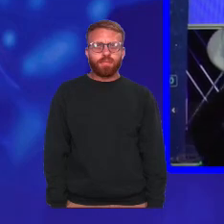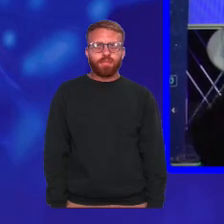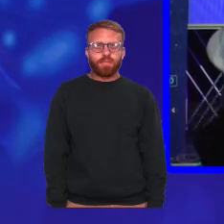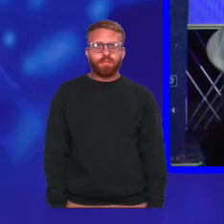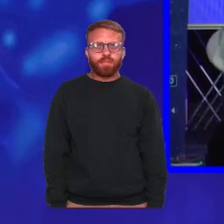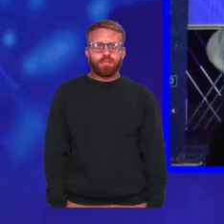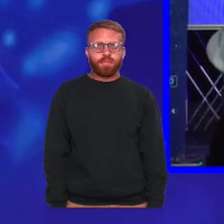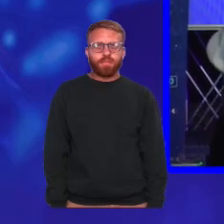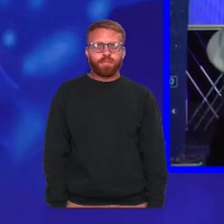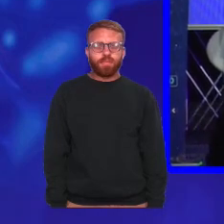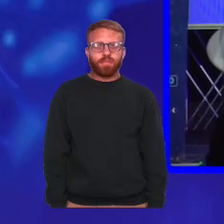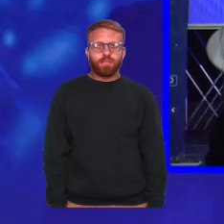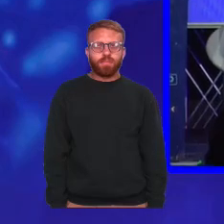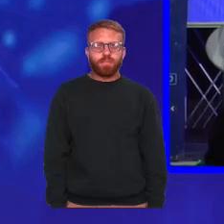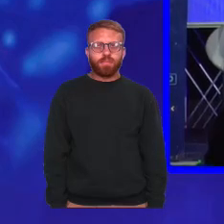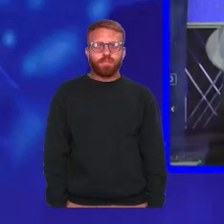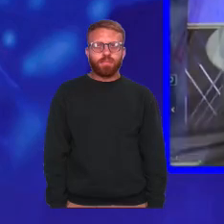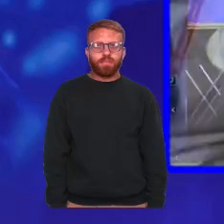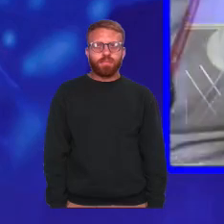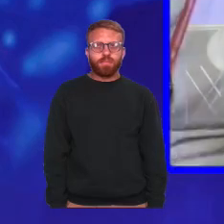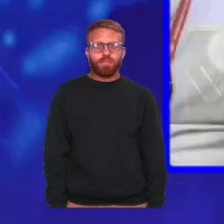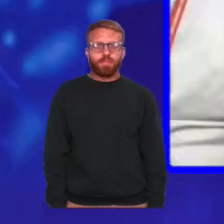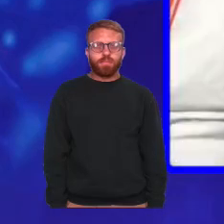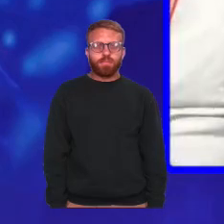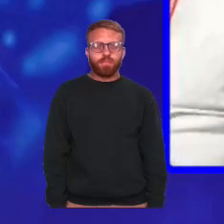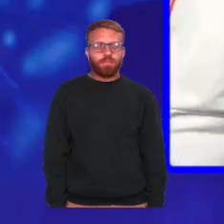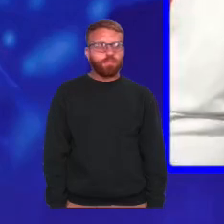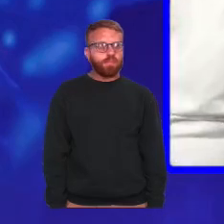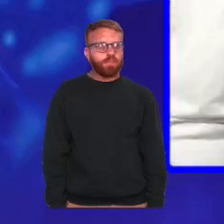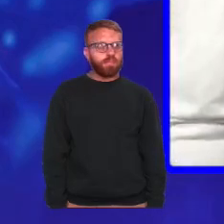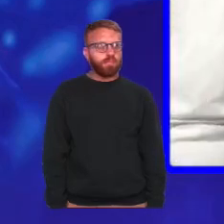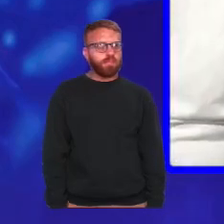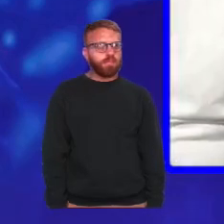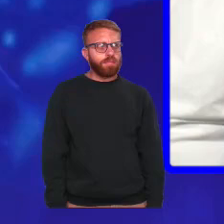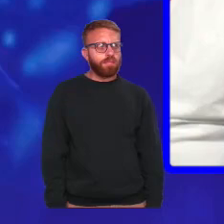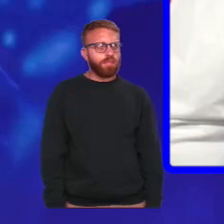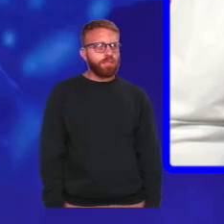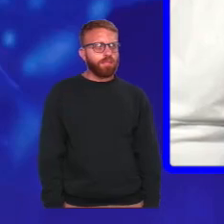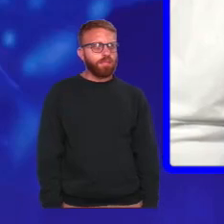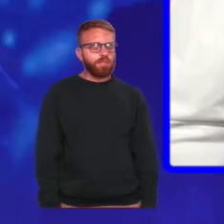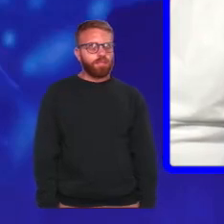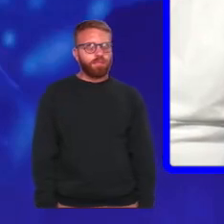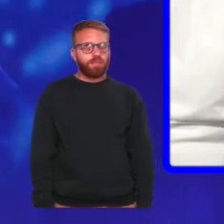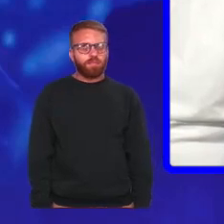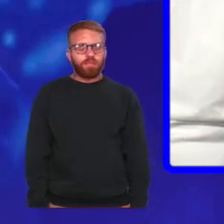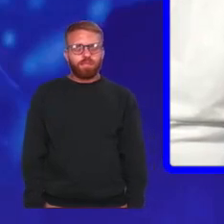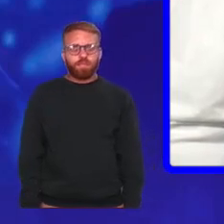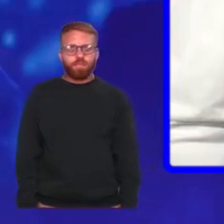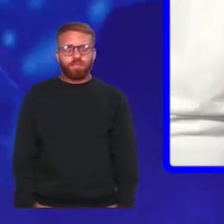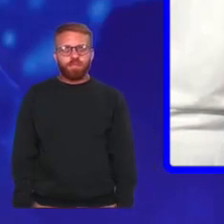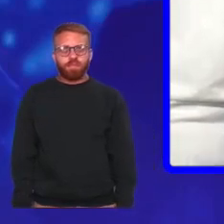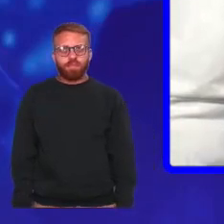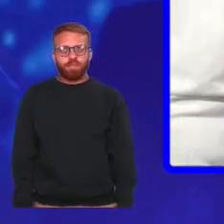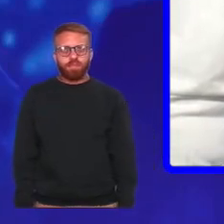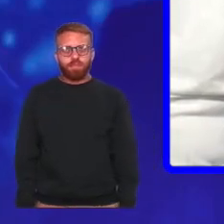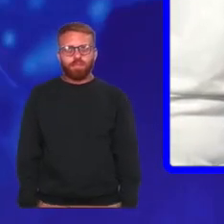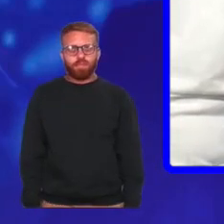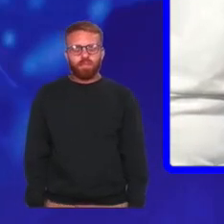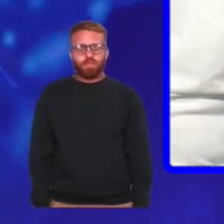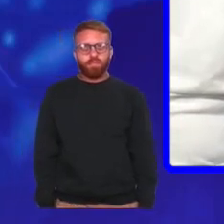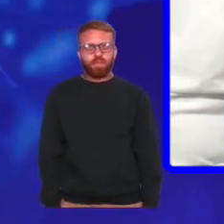Okay. So again, how Sony work with internal and external studios,